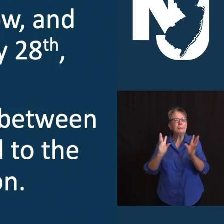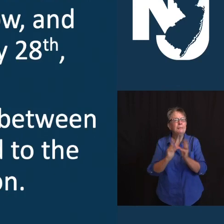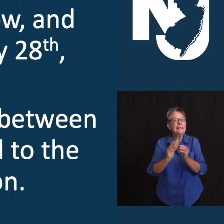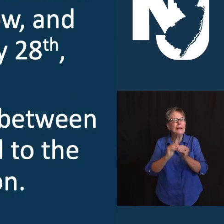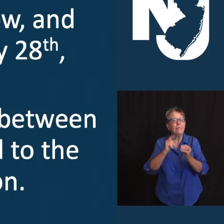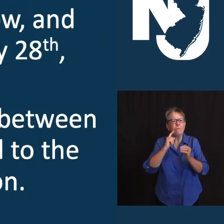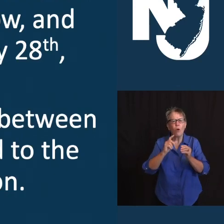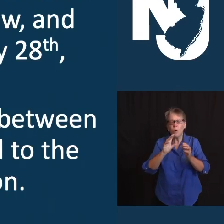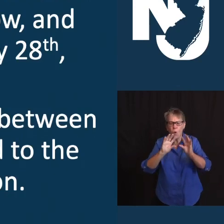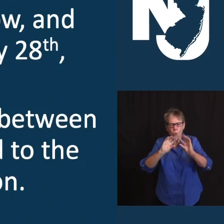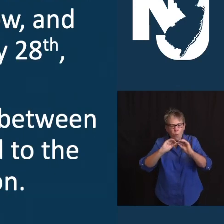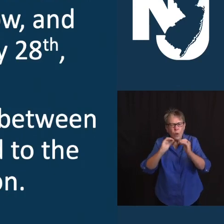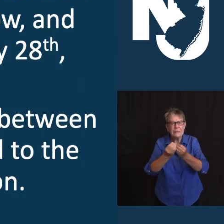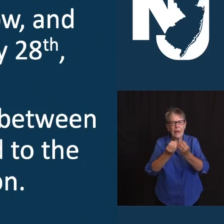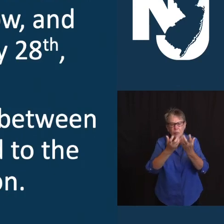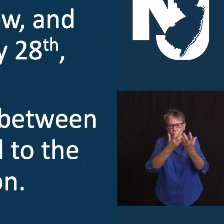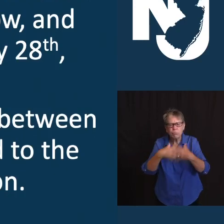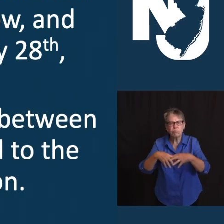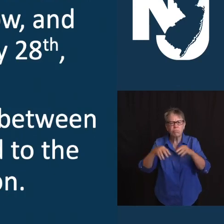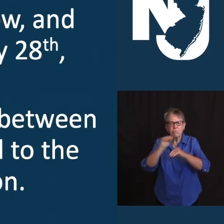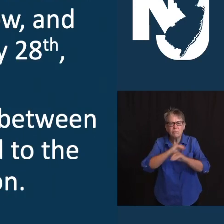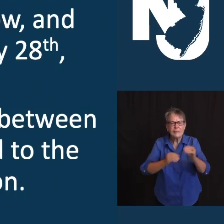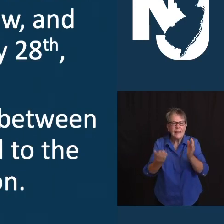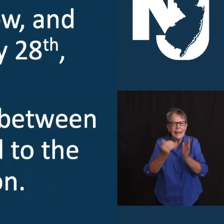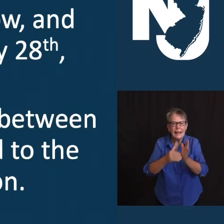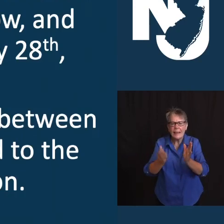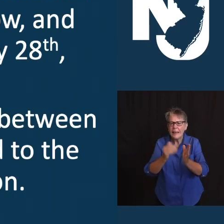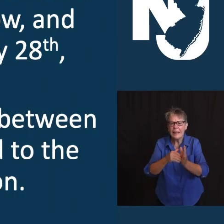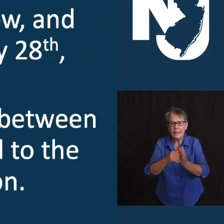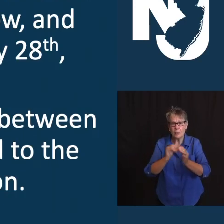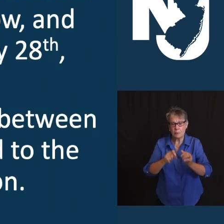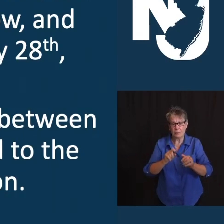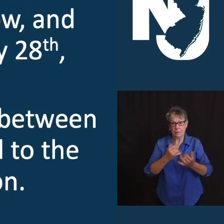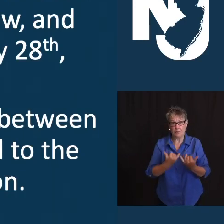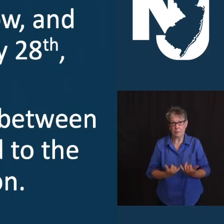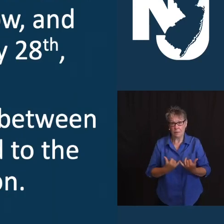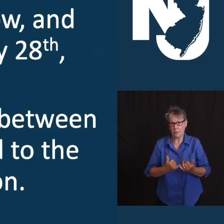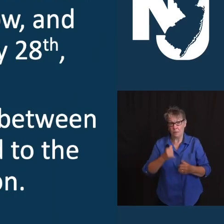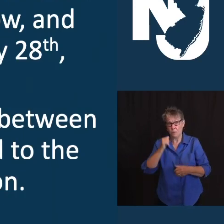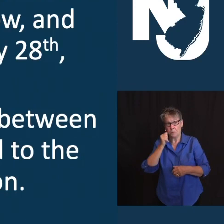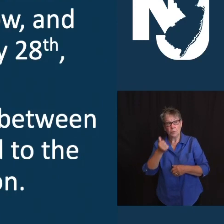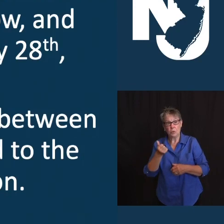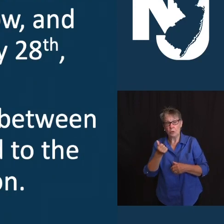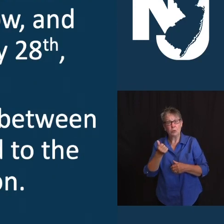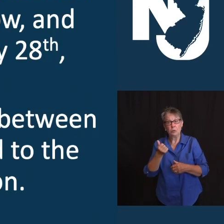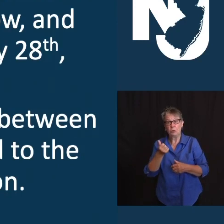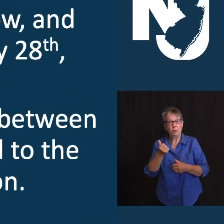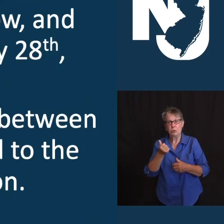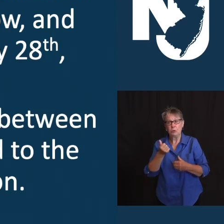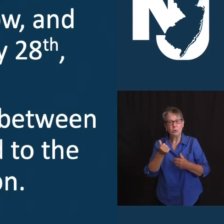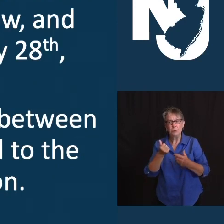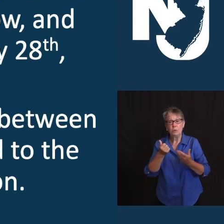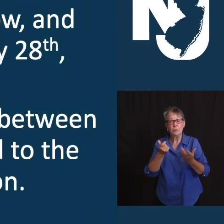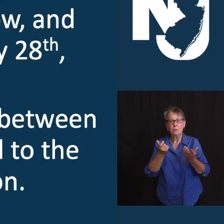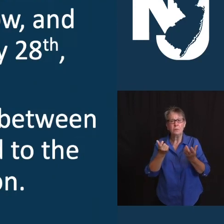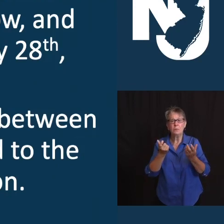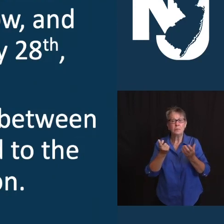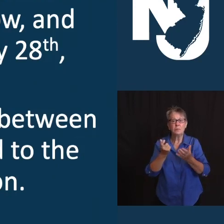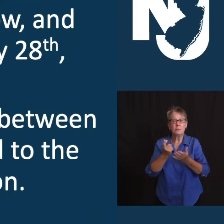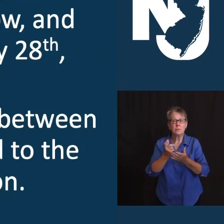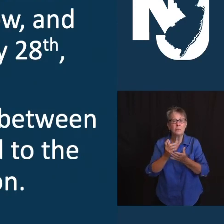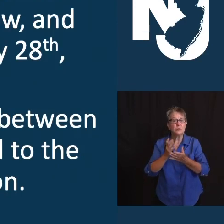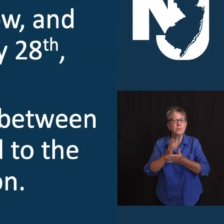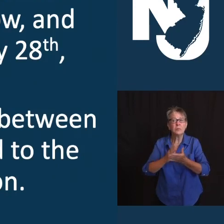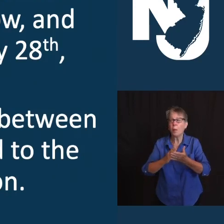election results. Given that some local elections have yet to be decided, this is a prudent, if not necessary, step. This